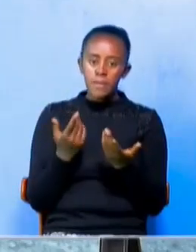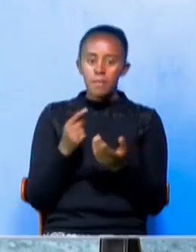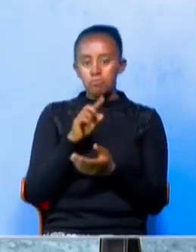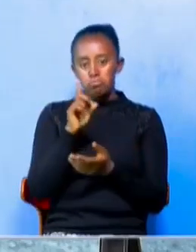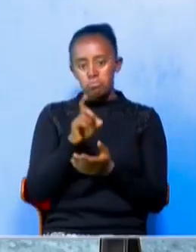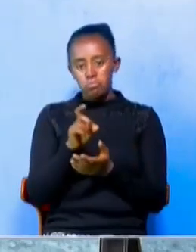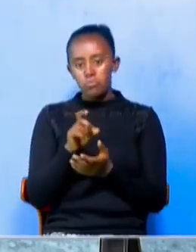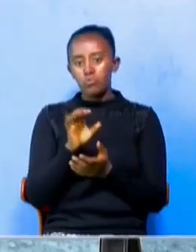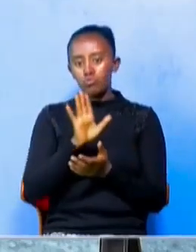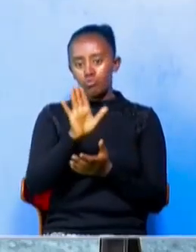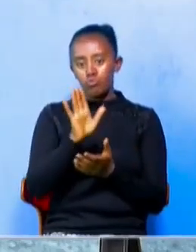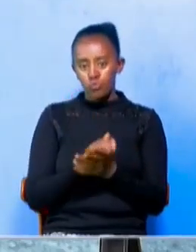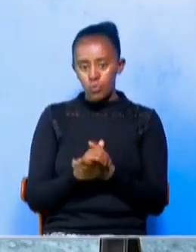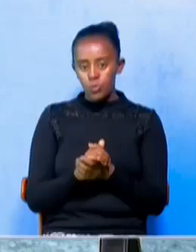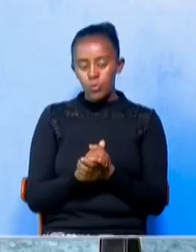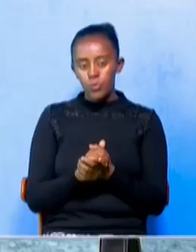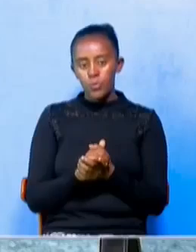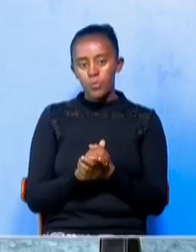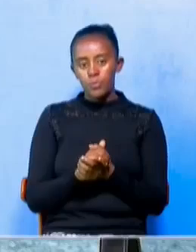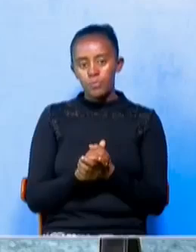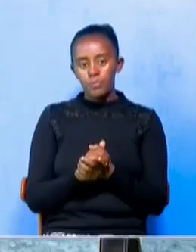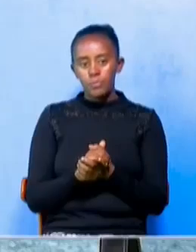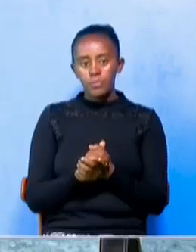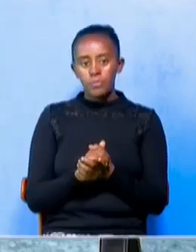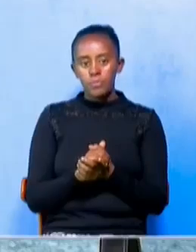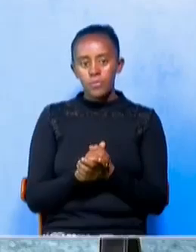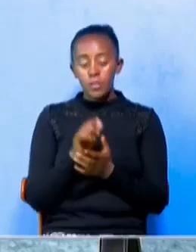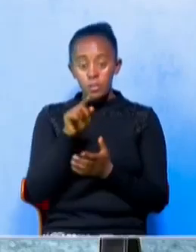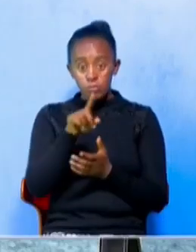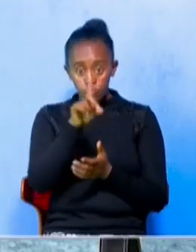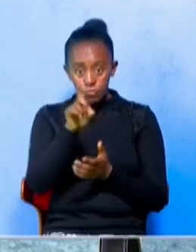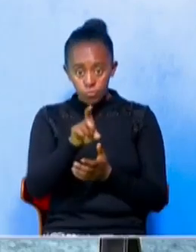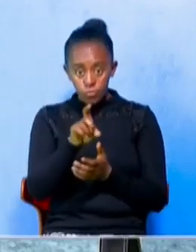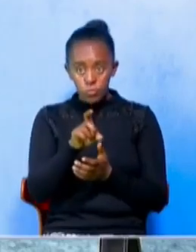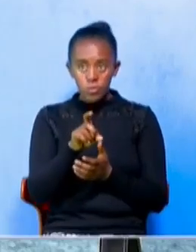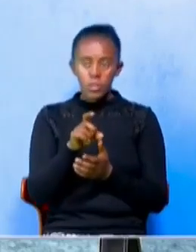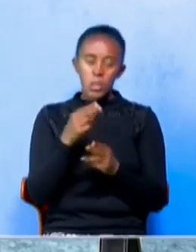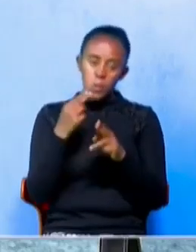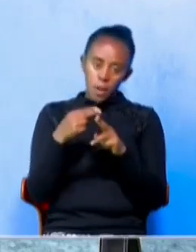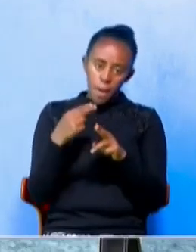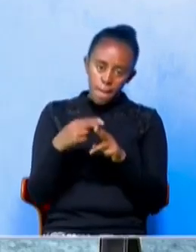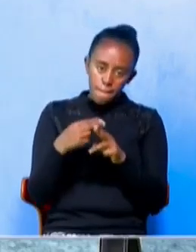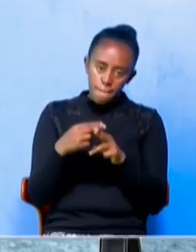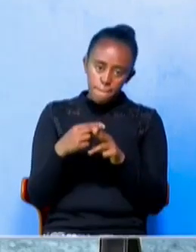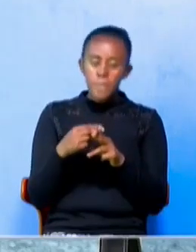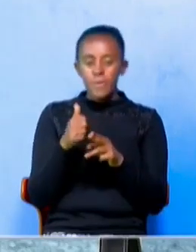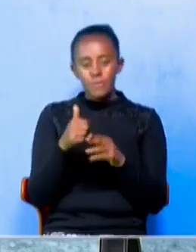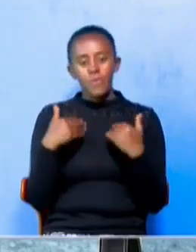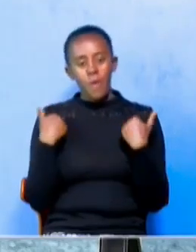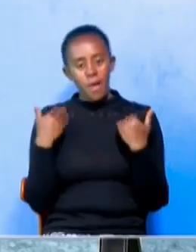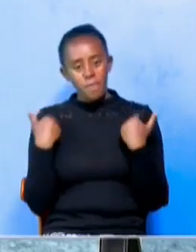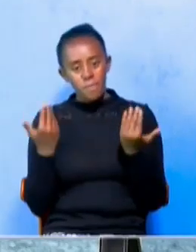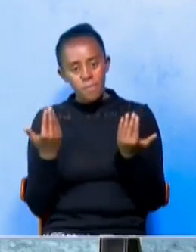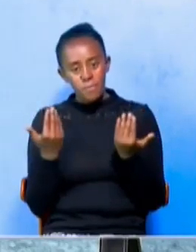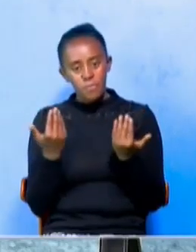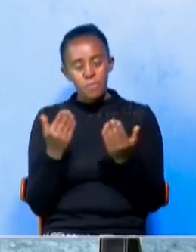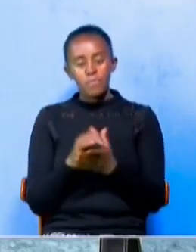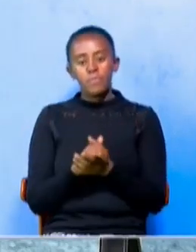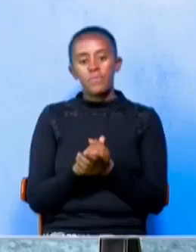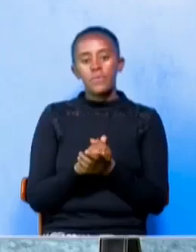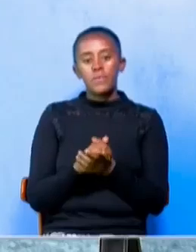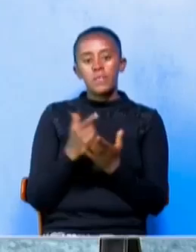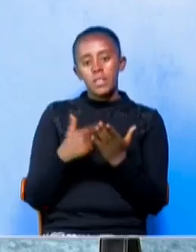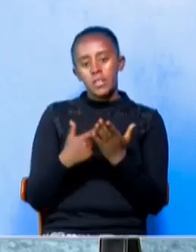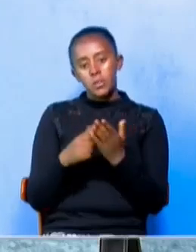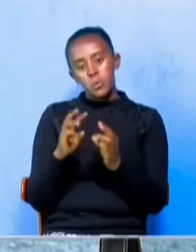asks you. If someone asks you your name, you feel so happy. Therefore, you have to ask in such